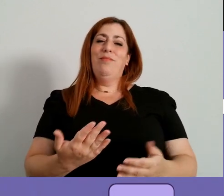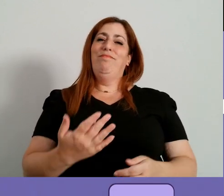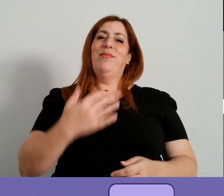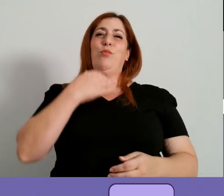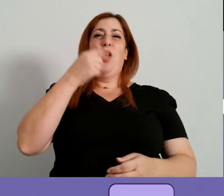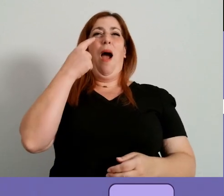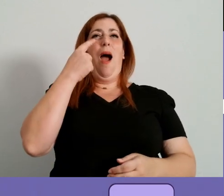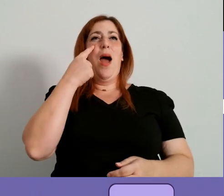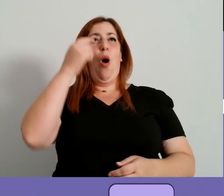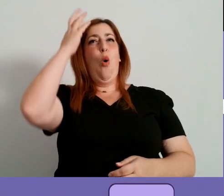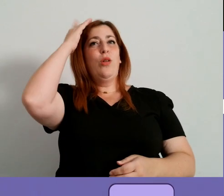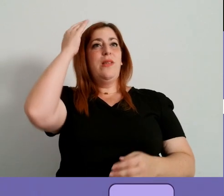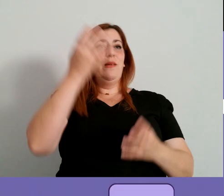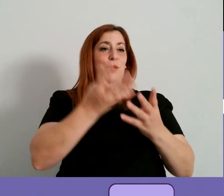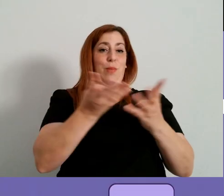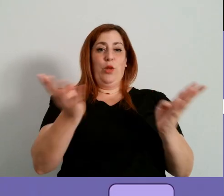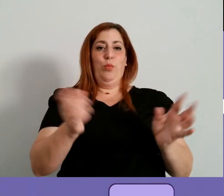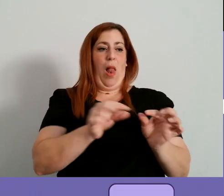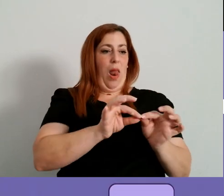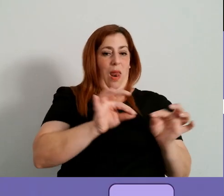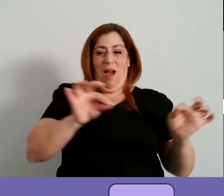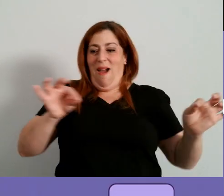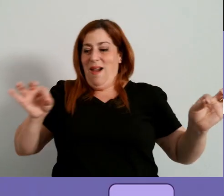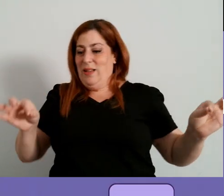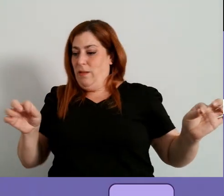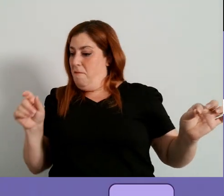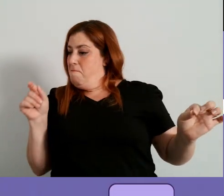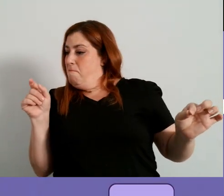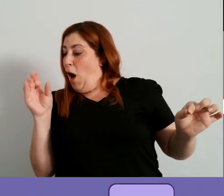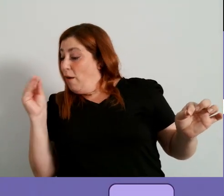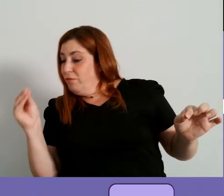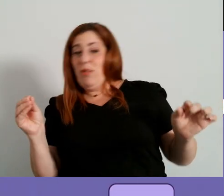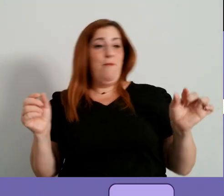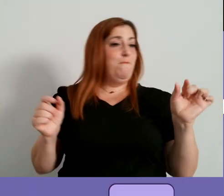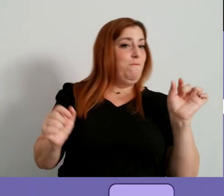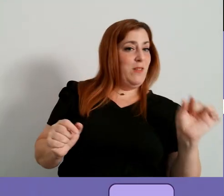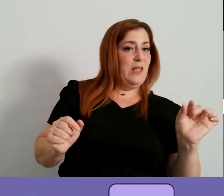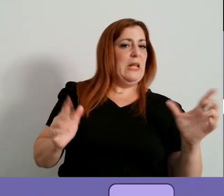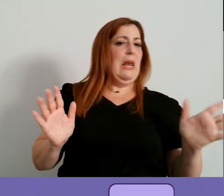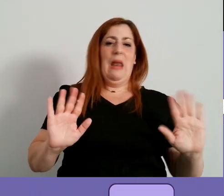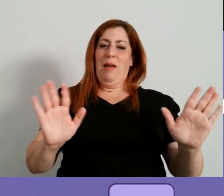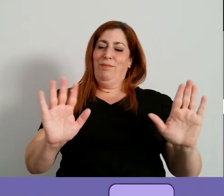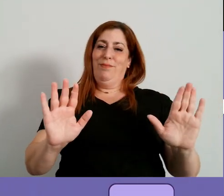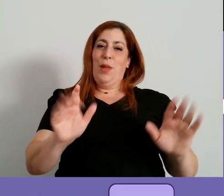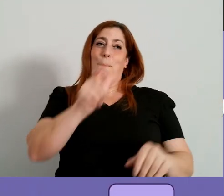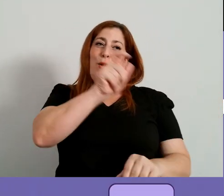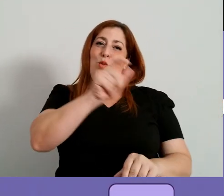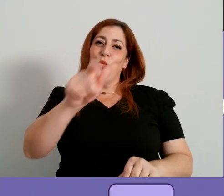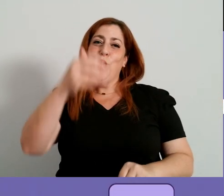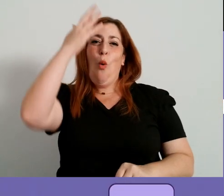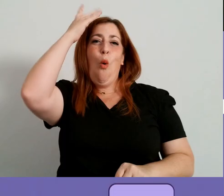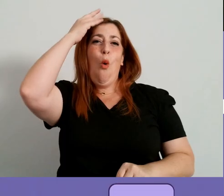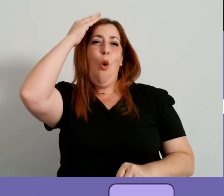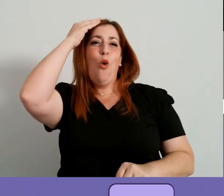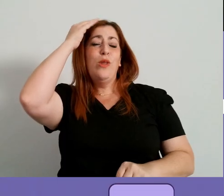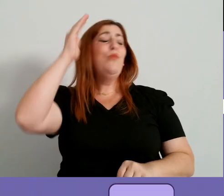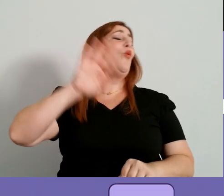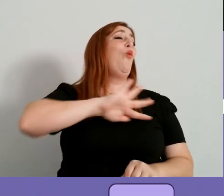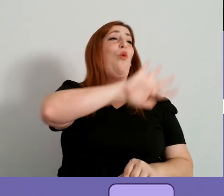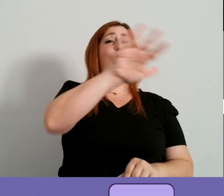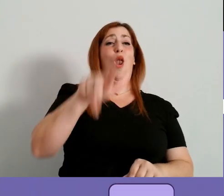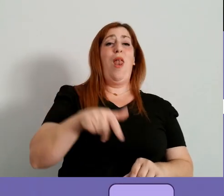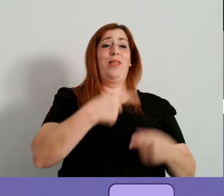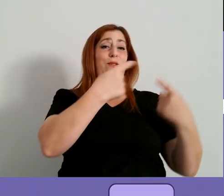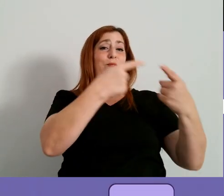autism spectrum as just a straight line. It's a lot more complicated than that. Every single autistic person is different.